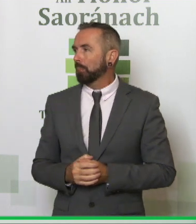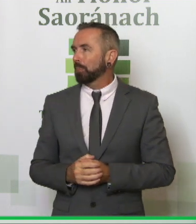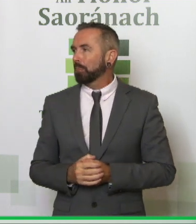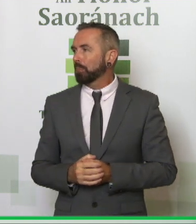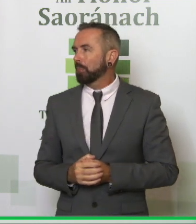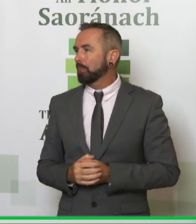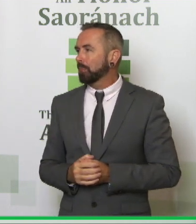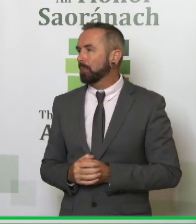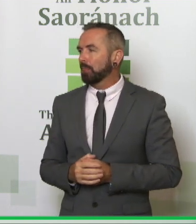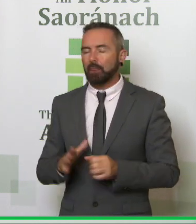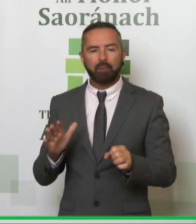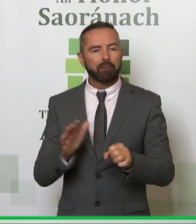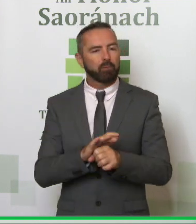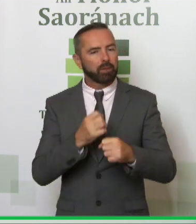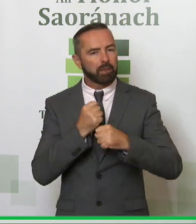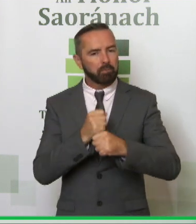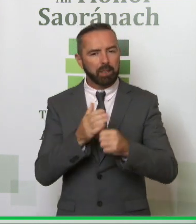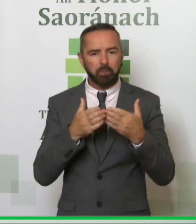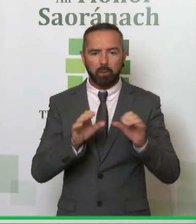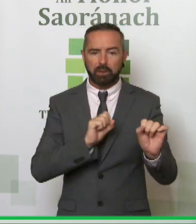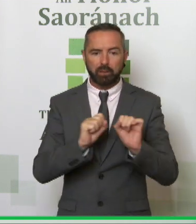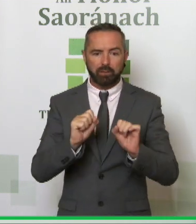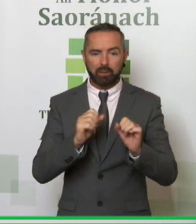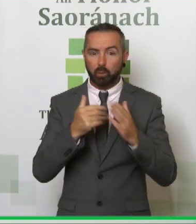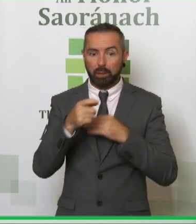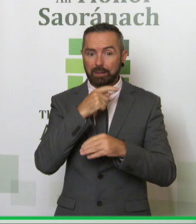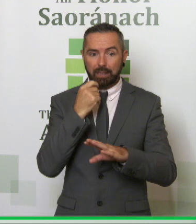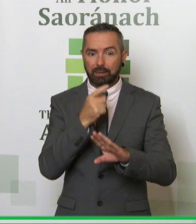absolute, committed public servant. It's what it says on the tin